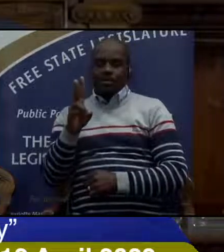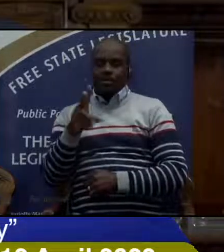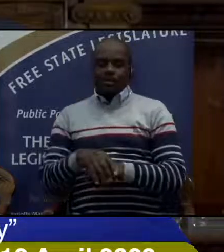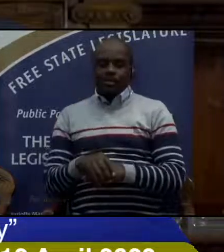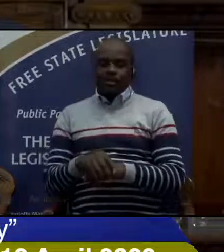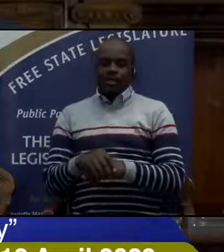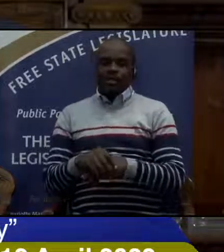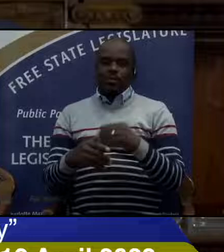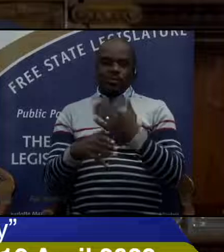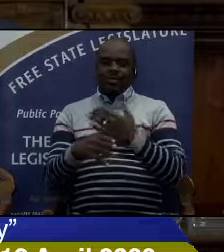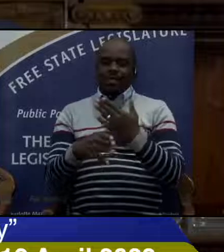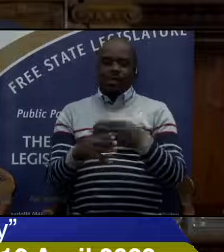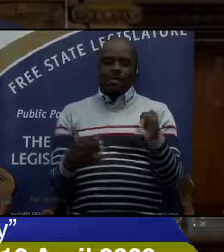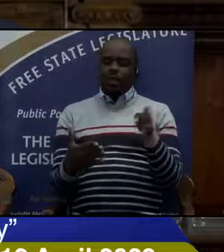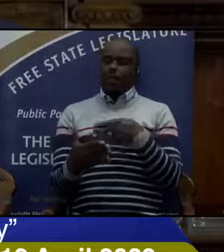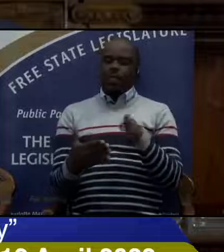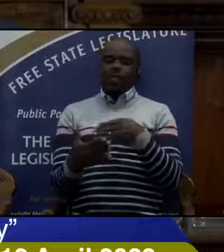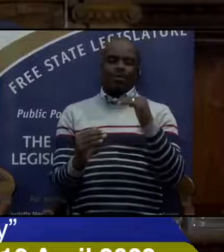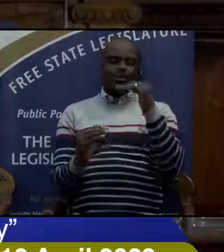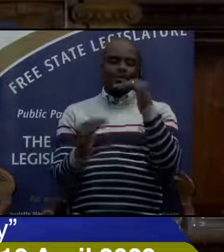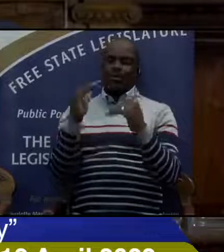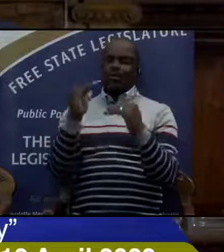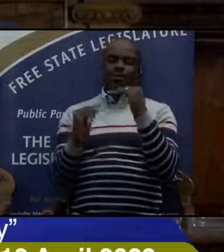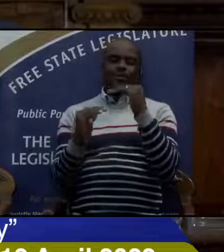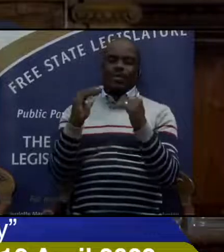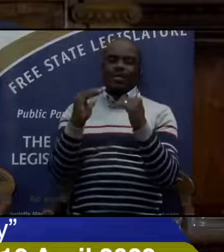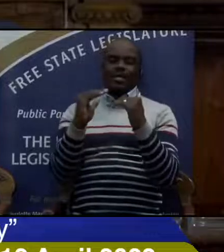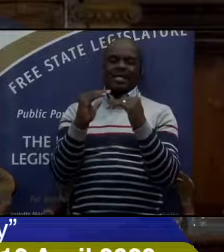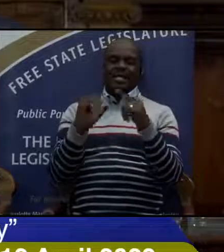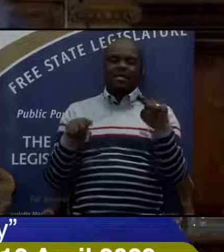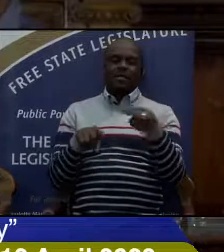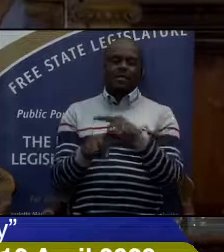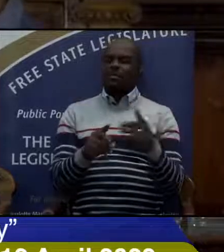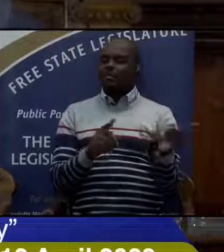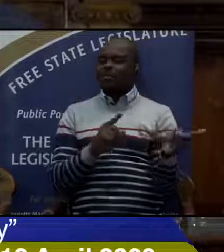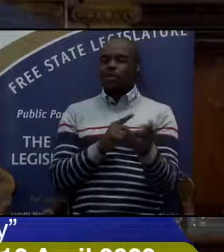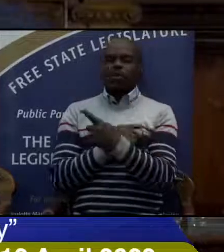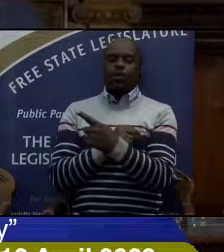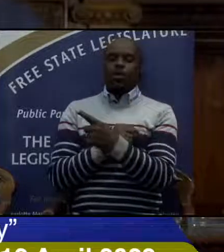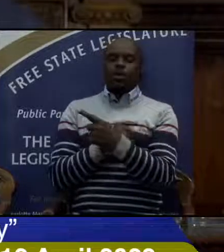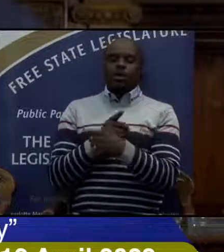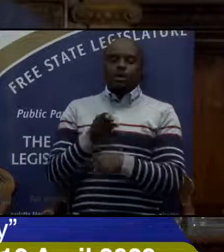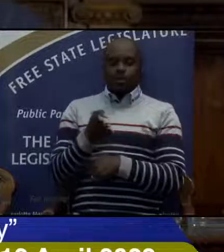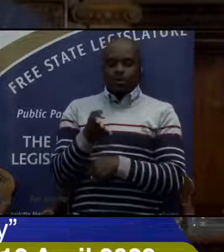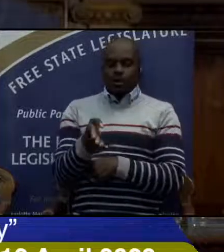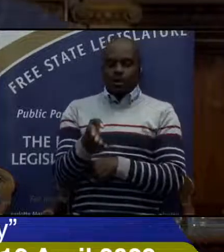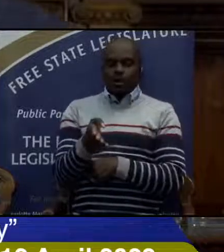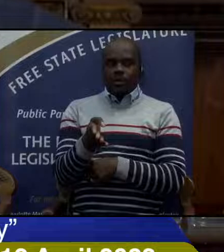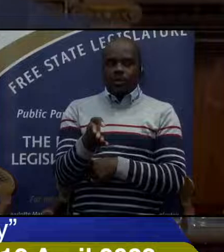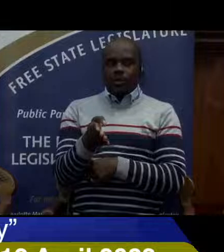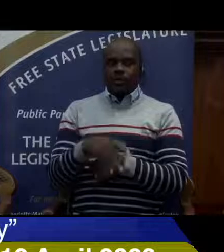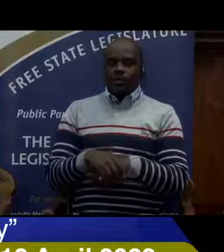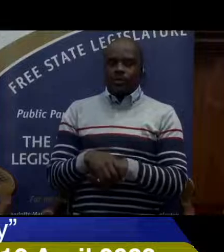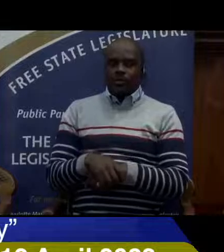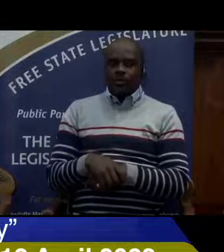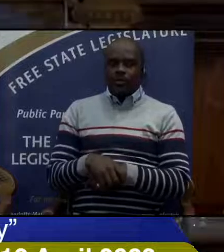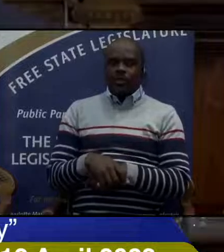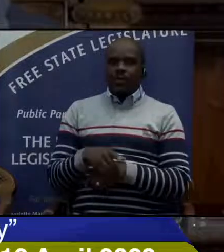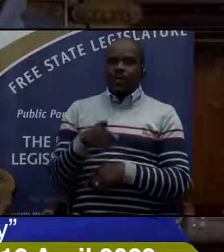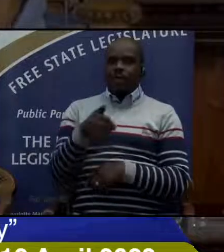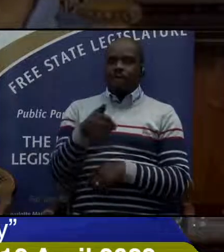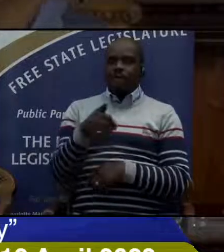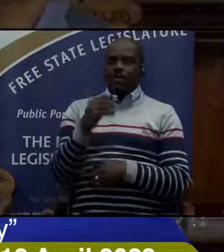inequality in various forms of poverty, digital-led ownership inequalities, access to